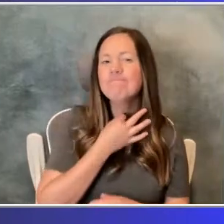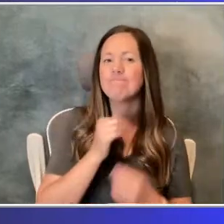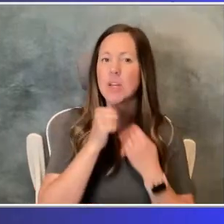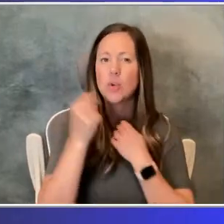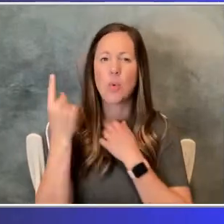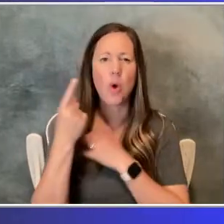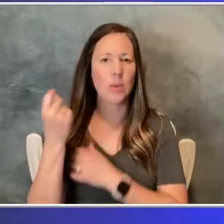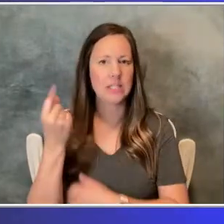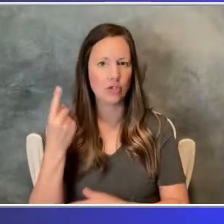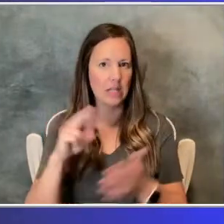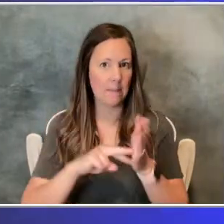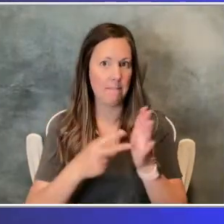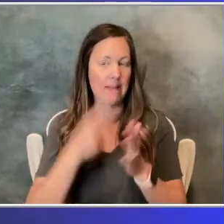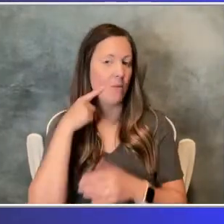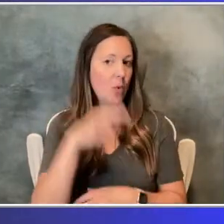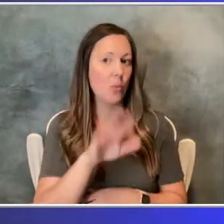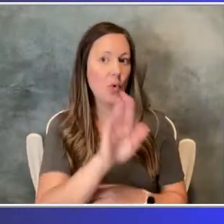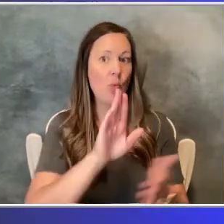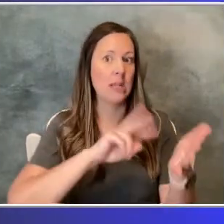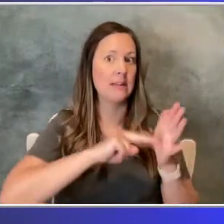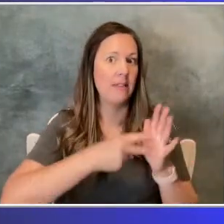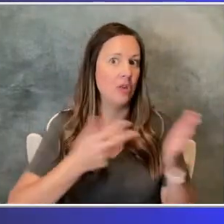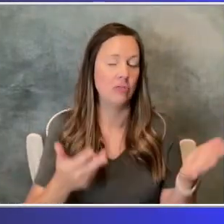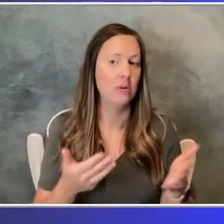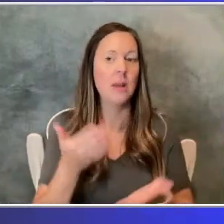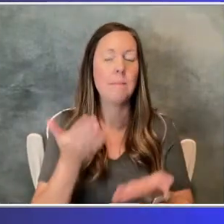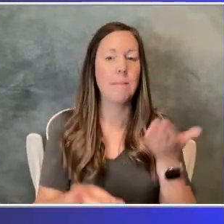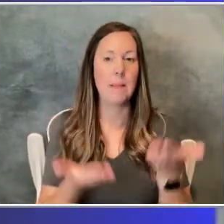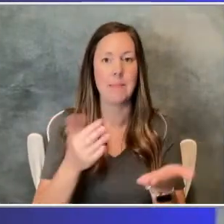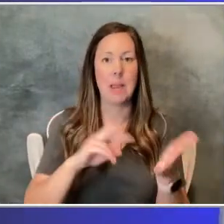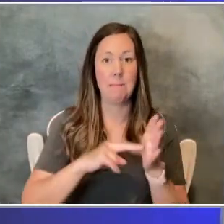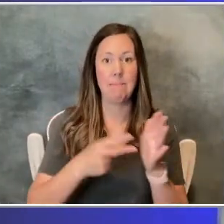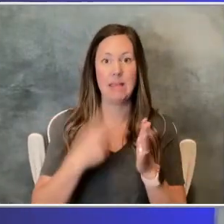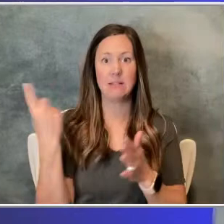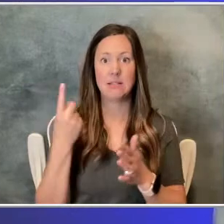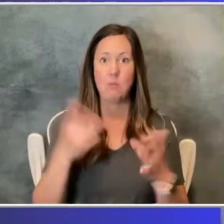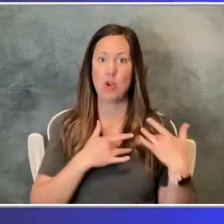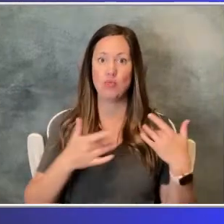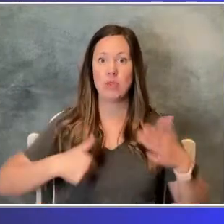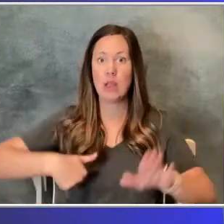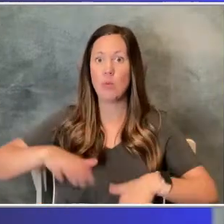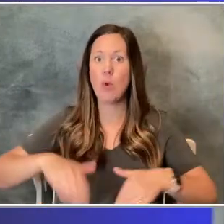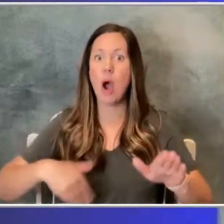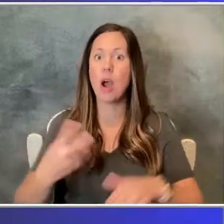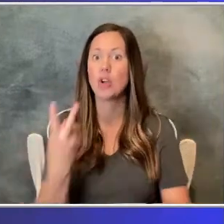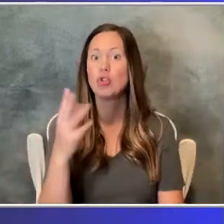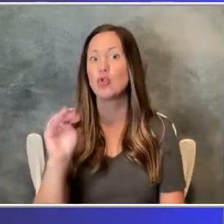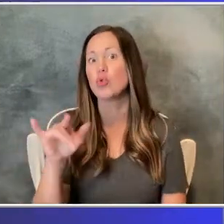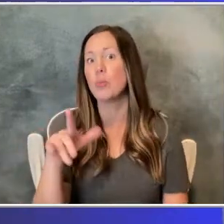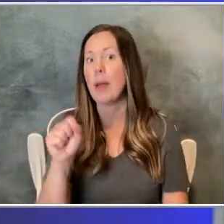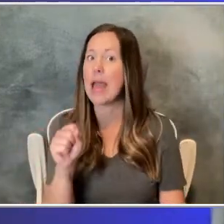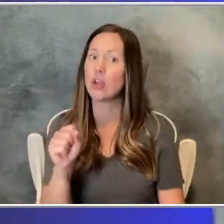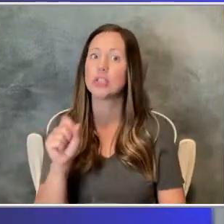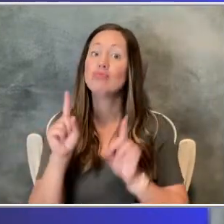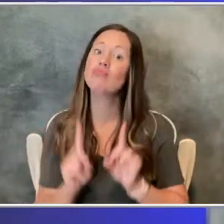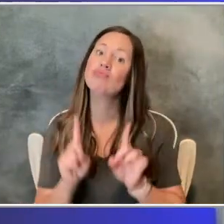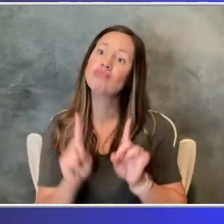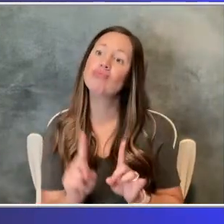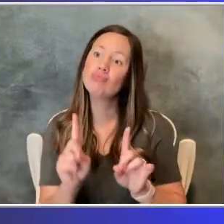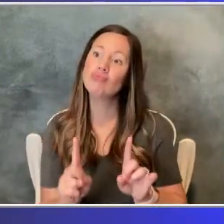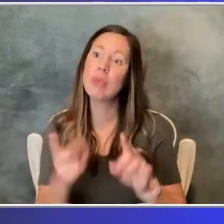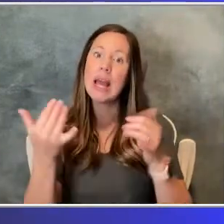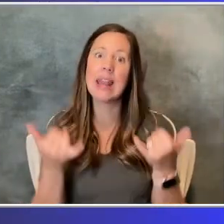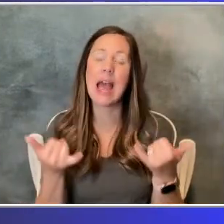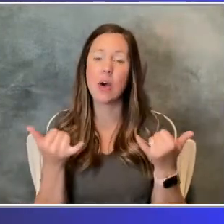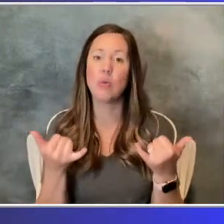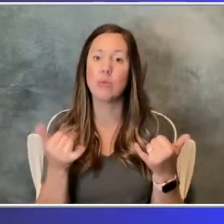means to them. It may mean to someone they usually walk 2 miles with their partner and their dog every day, but now they're only walking 1 mile.